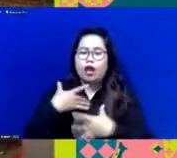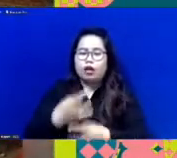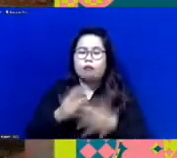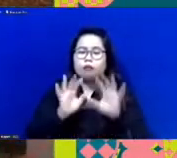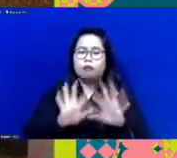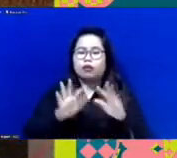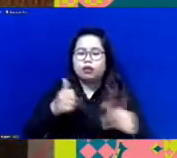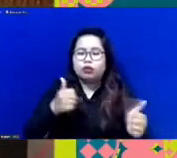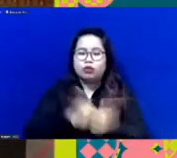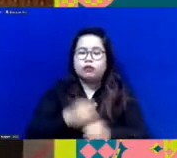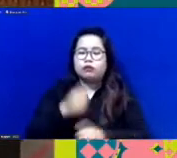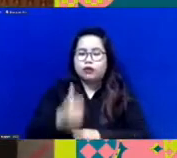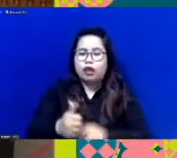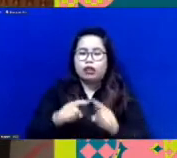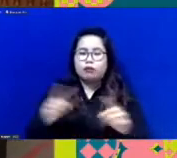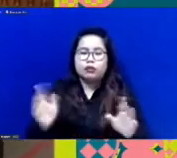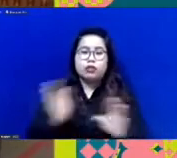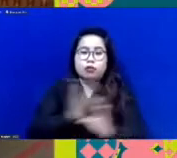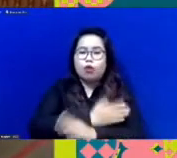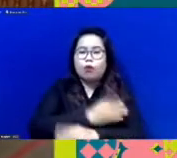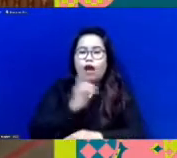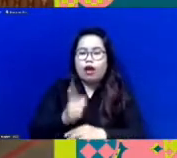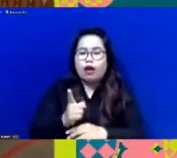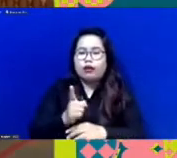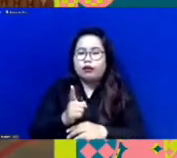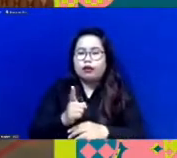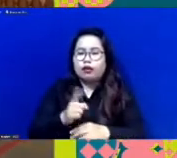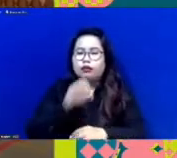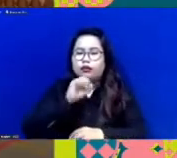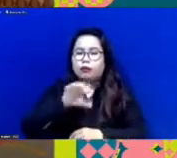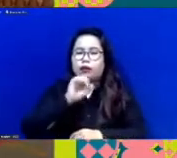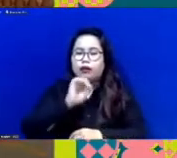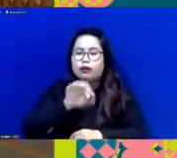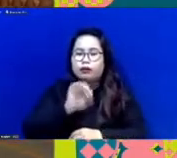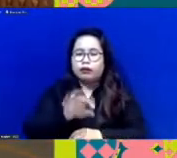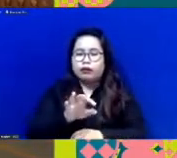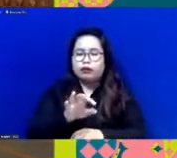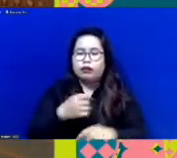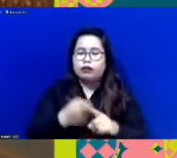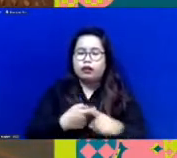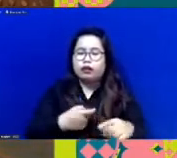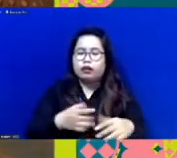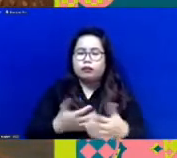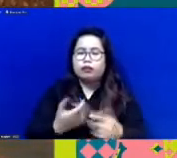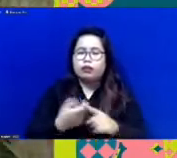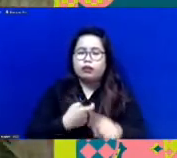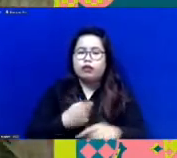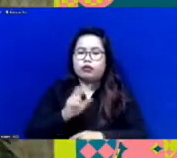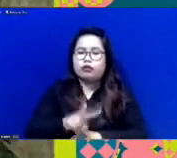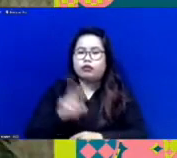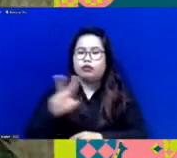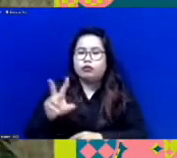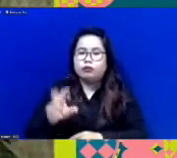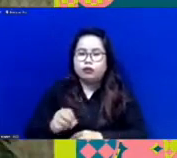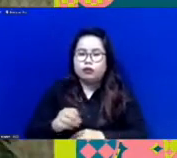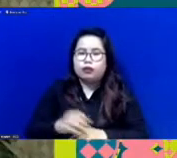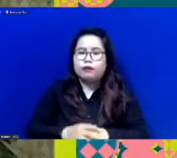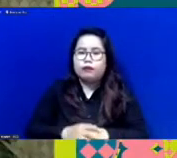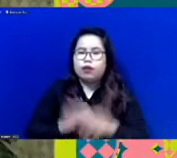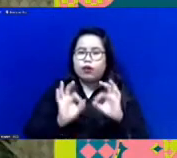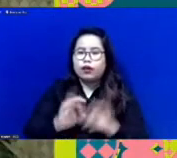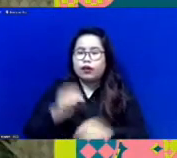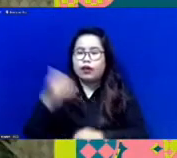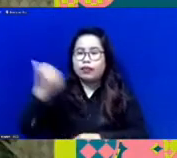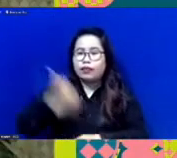Yep. So, honorable invites, member and committee of V20, ladies and gentlemen, to set